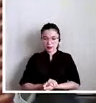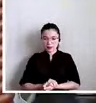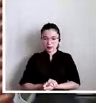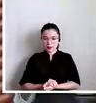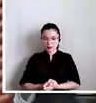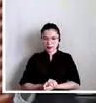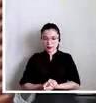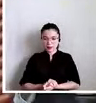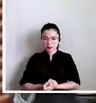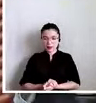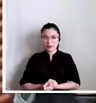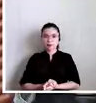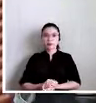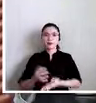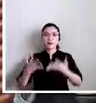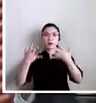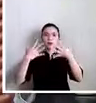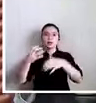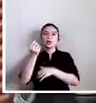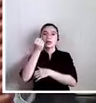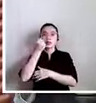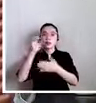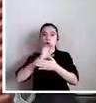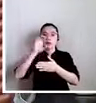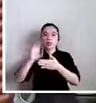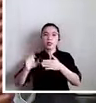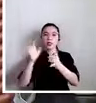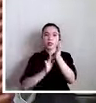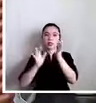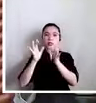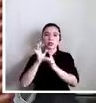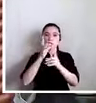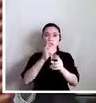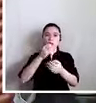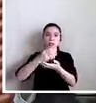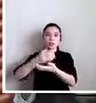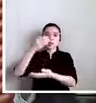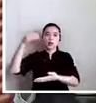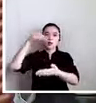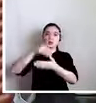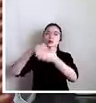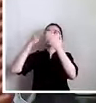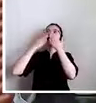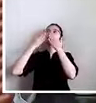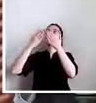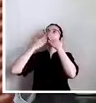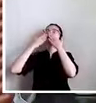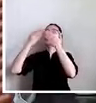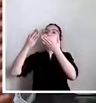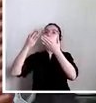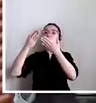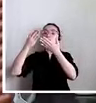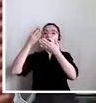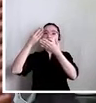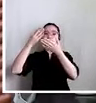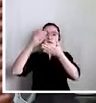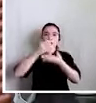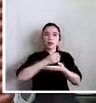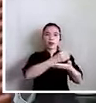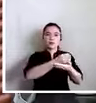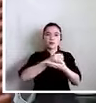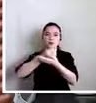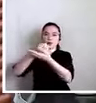In a similar way, when supper was ended, He took the chalice and, once more giving thanks, He gave it to His